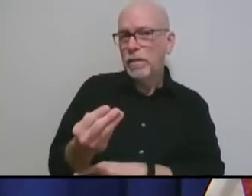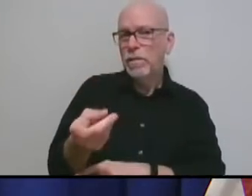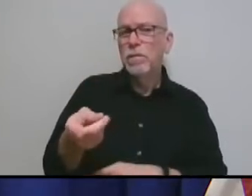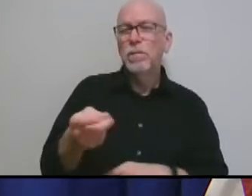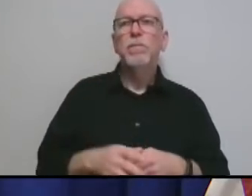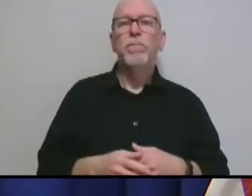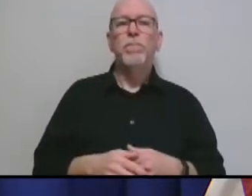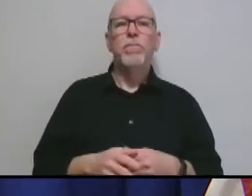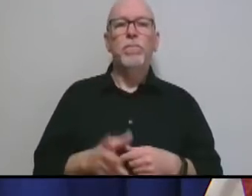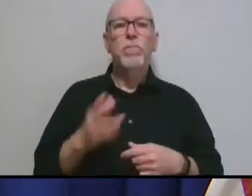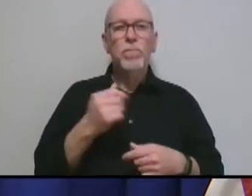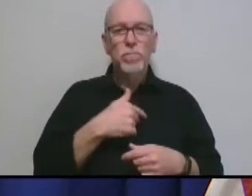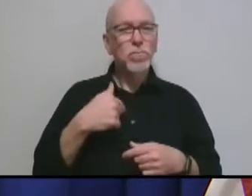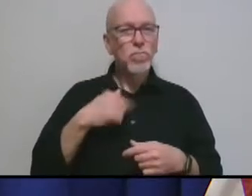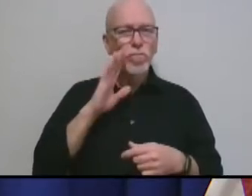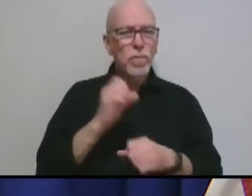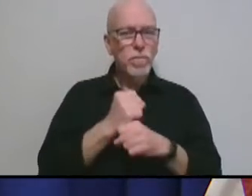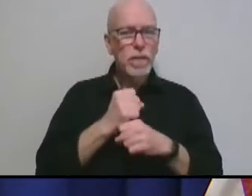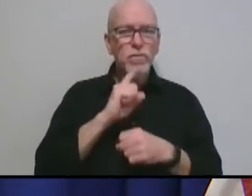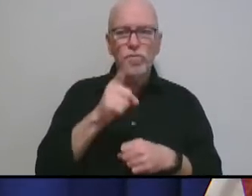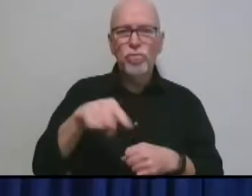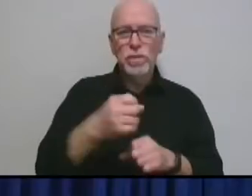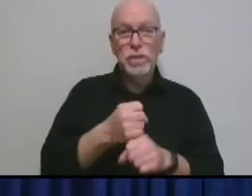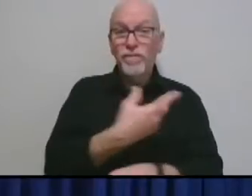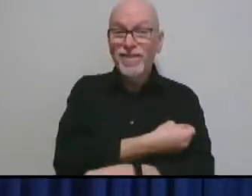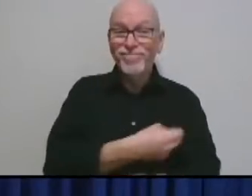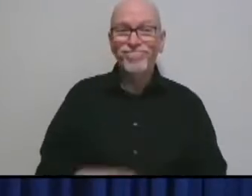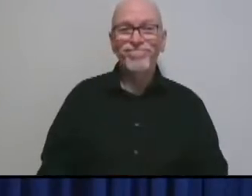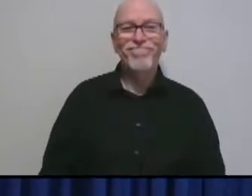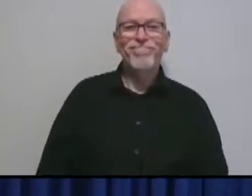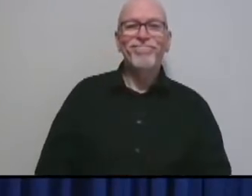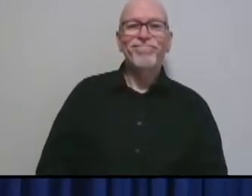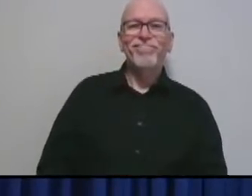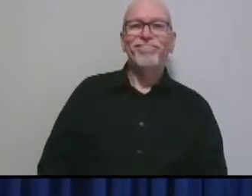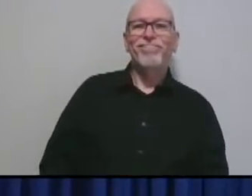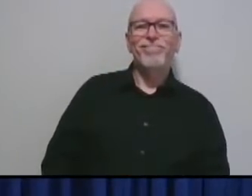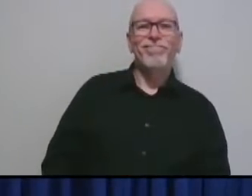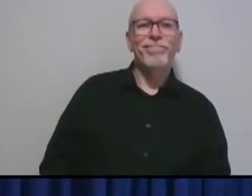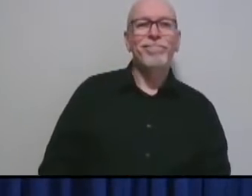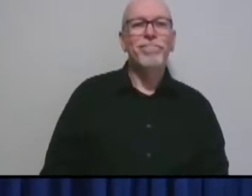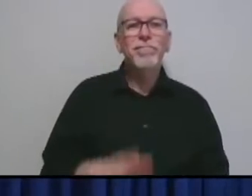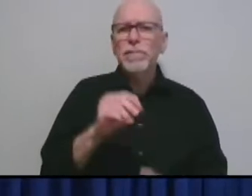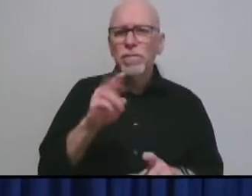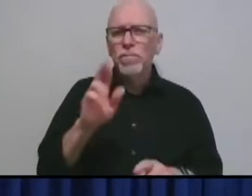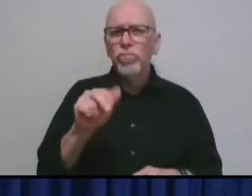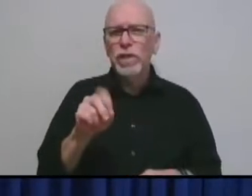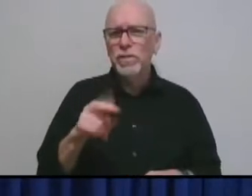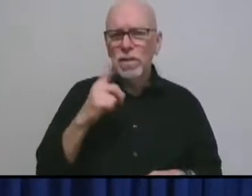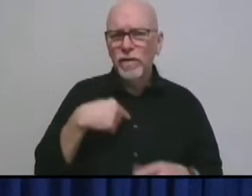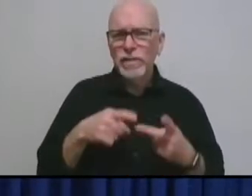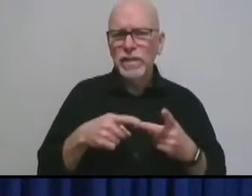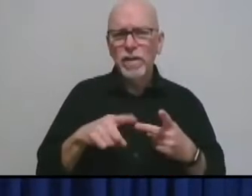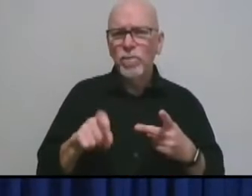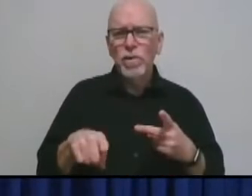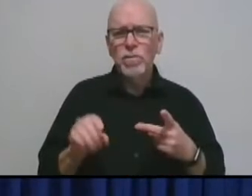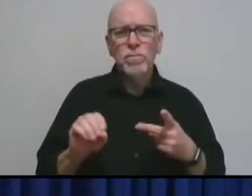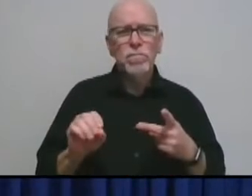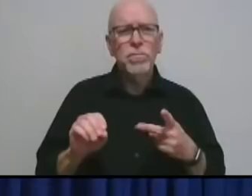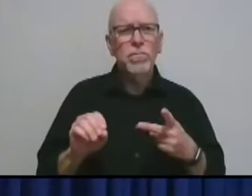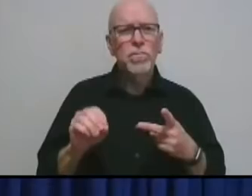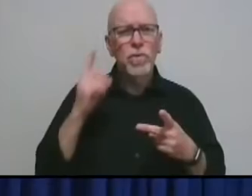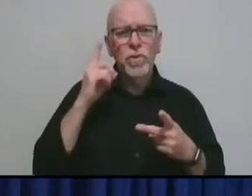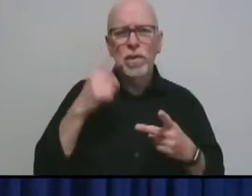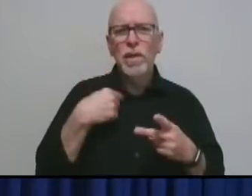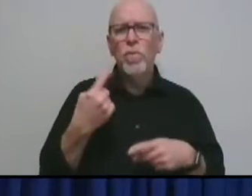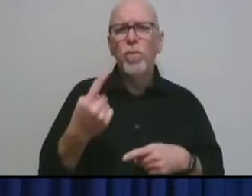and we'll ensure that they get vaccinated. Michael? Brandon, did you have a second? You said you had one